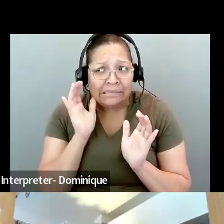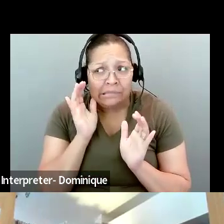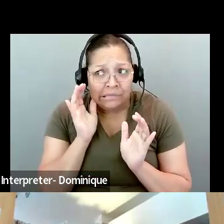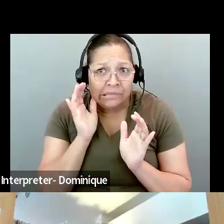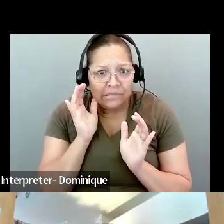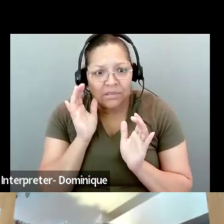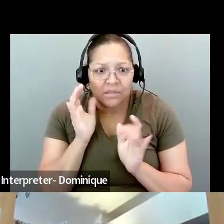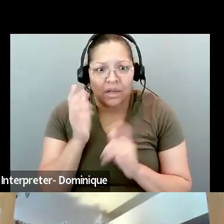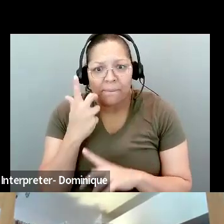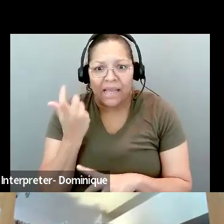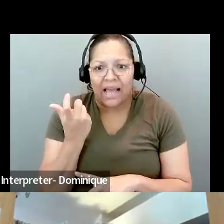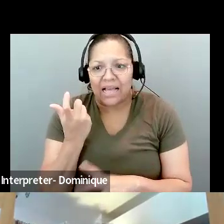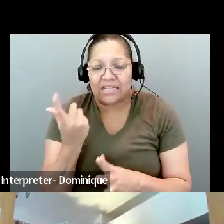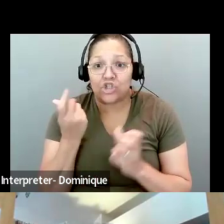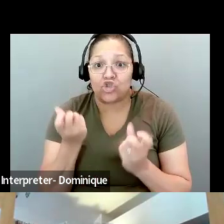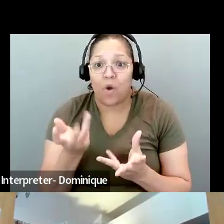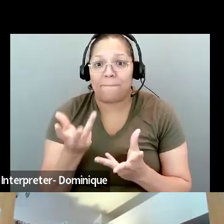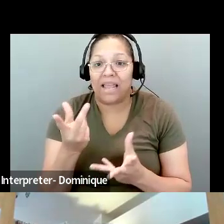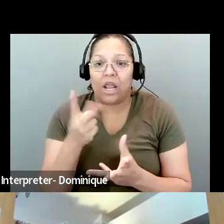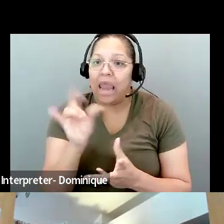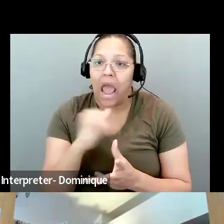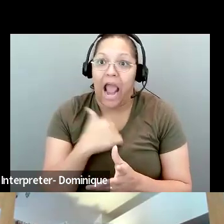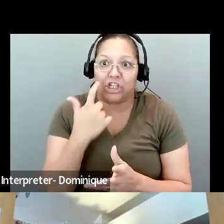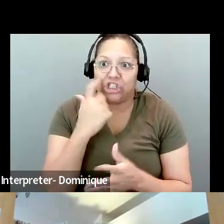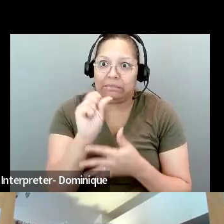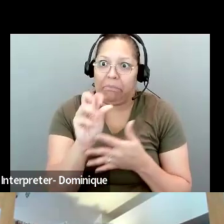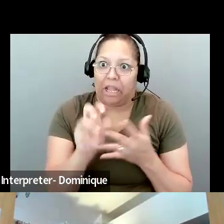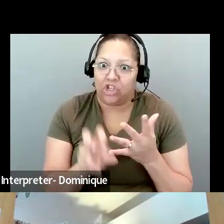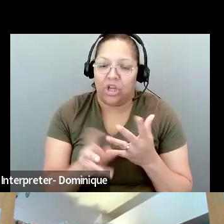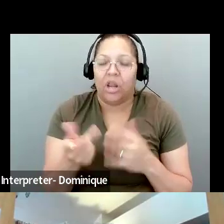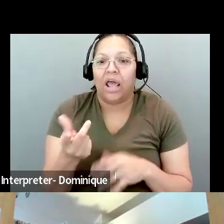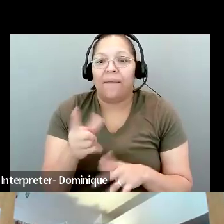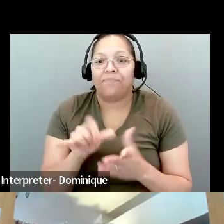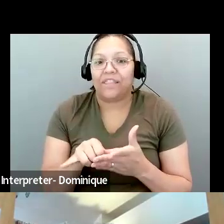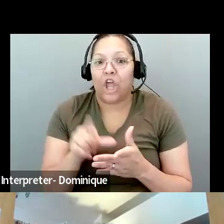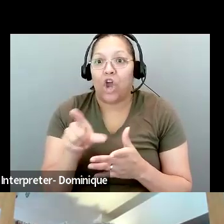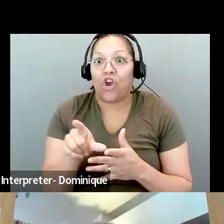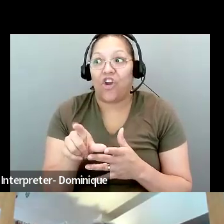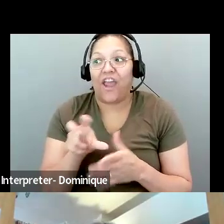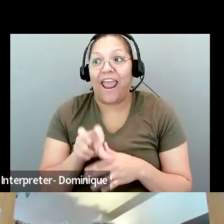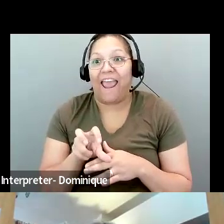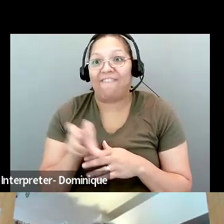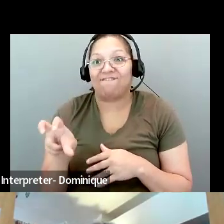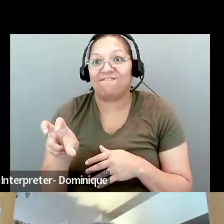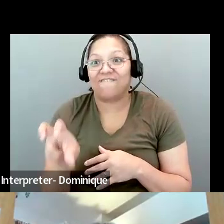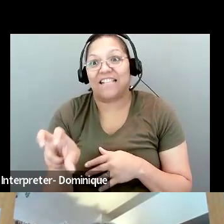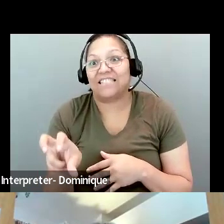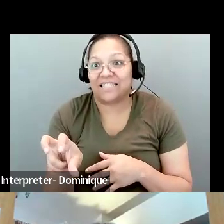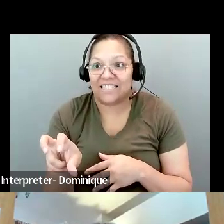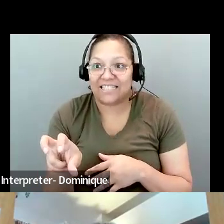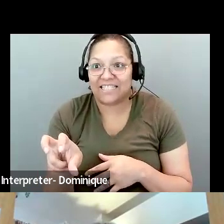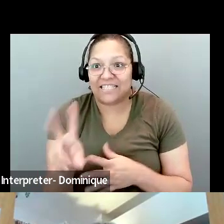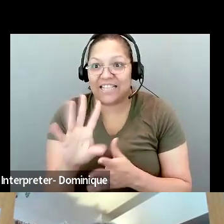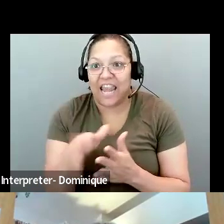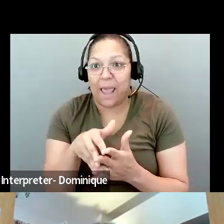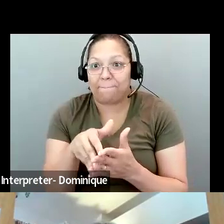of those, well, the ones that I just mentioned are invested in, kind of embedded